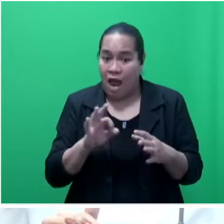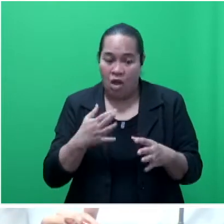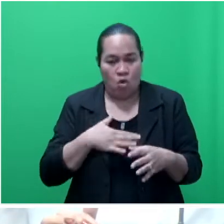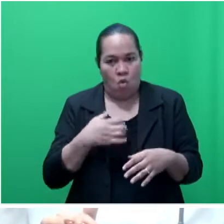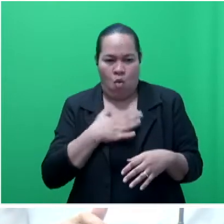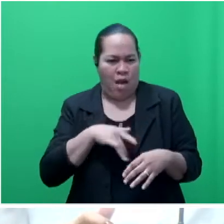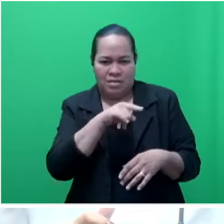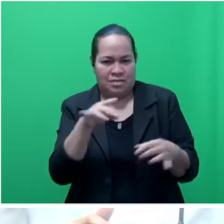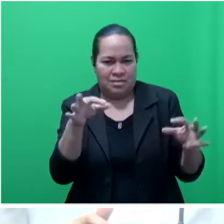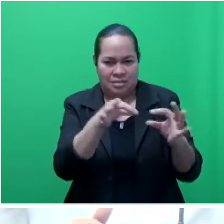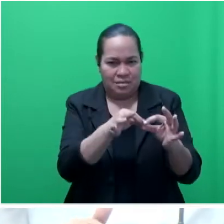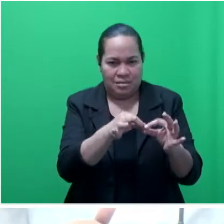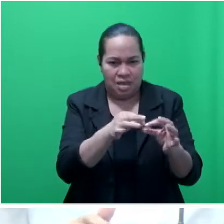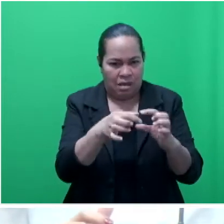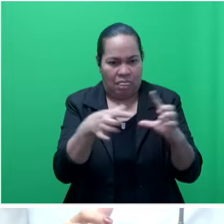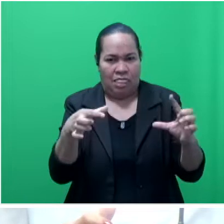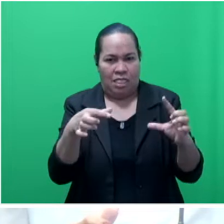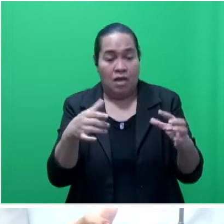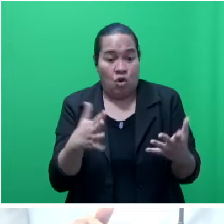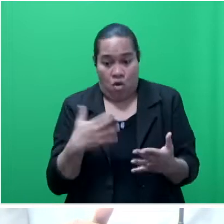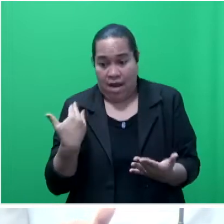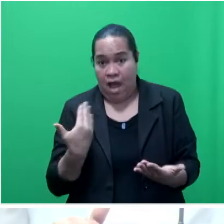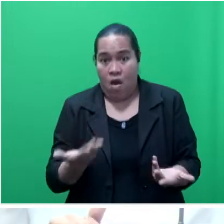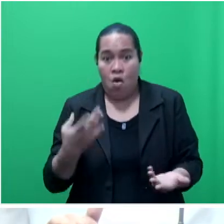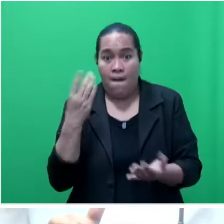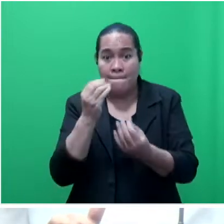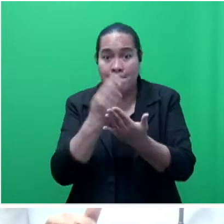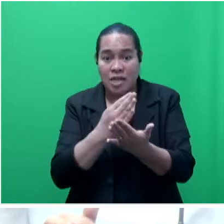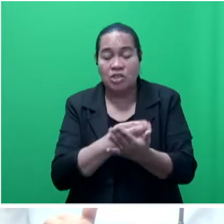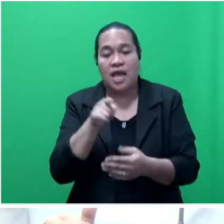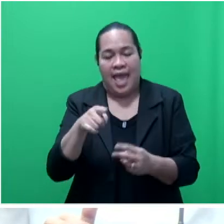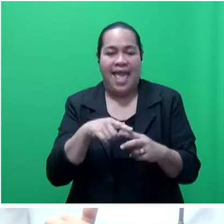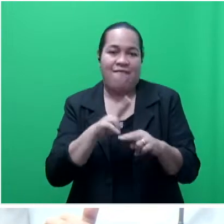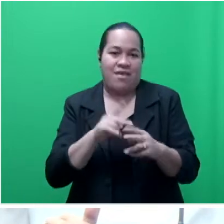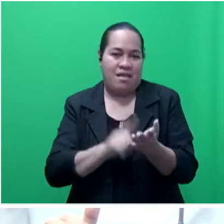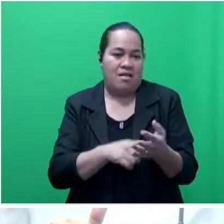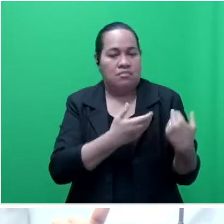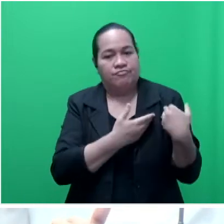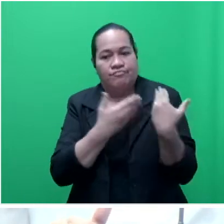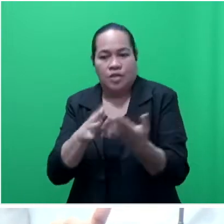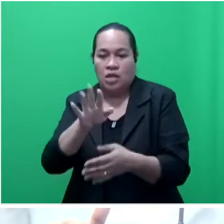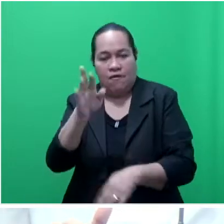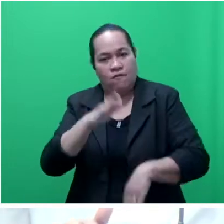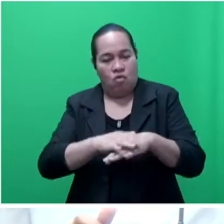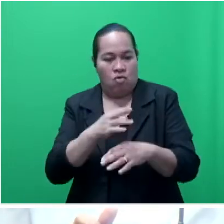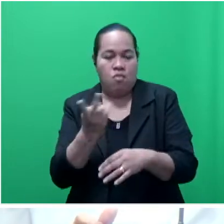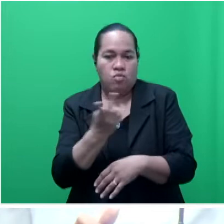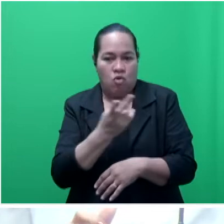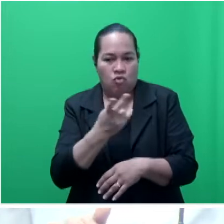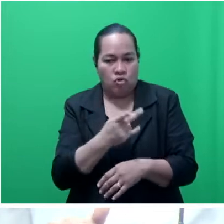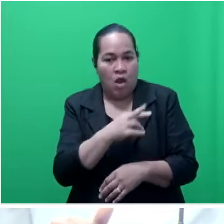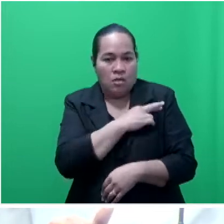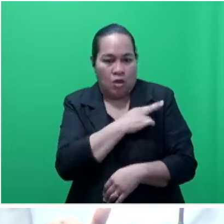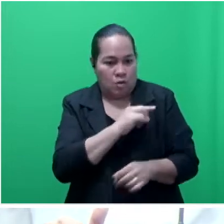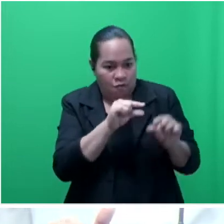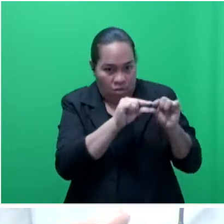sir, from the budget, the recent budget, we are now saying that EFL will be given the entire contract. So they'll be responsible both for the grid